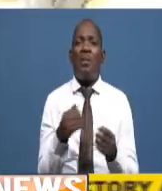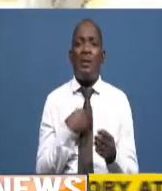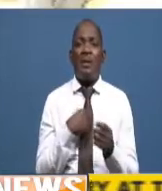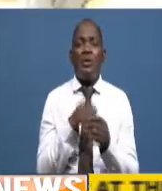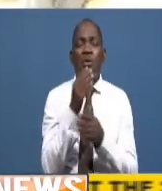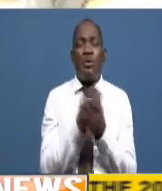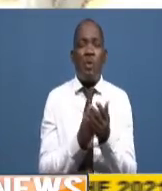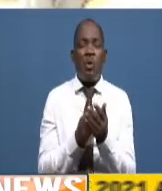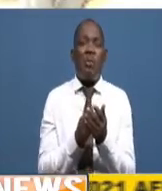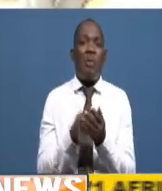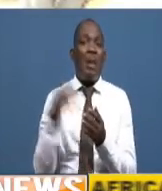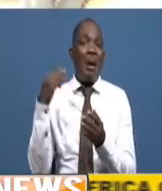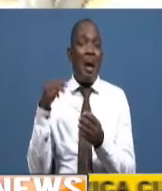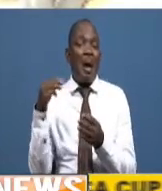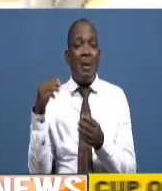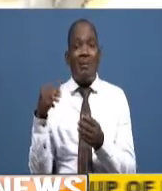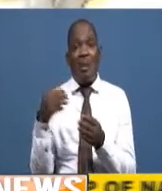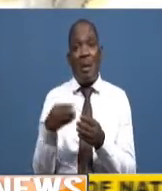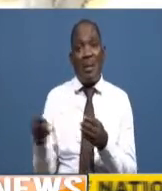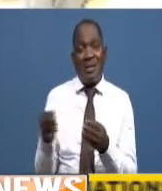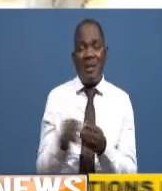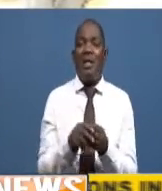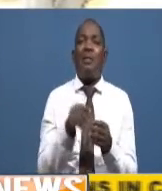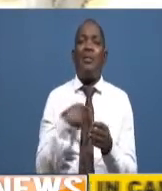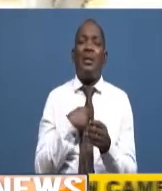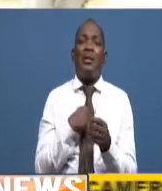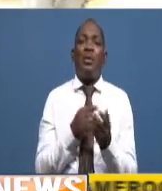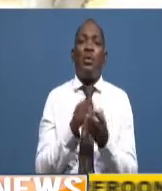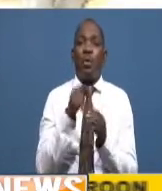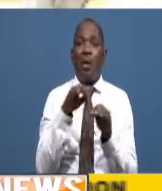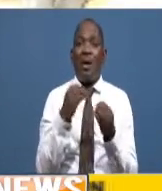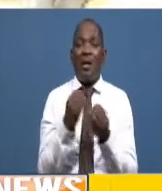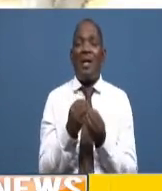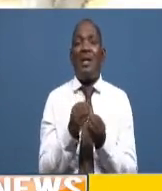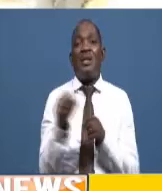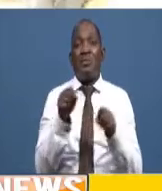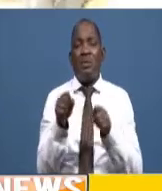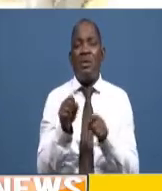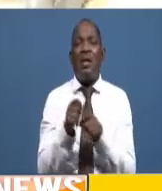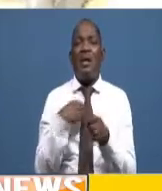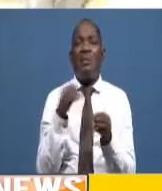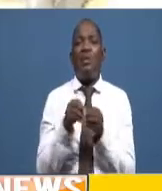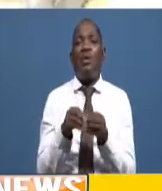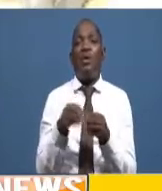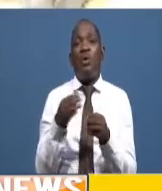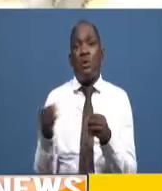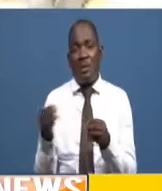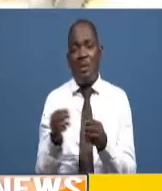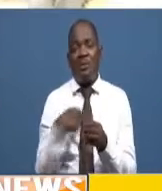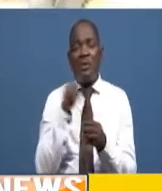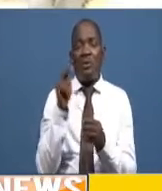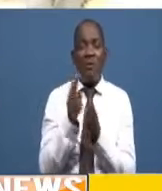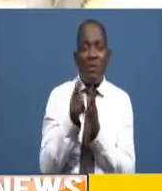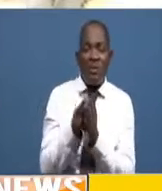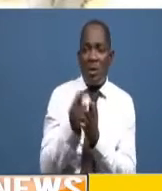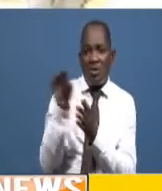material to support his story. Thankfully, Right Sports, the organizers of Spriteball, had a lot in stock when it comes to archive videos, so they